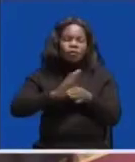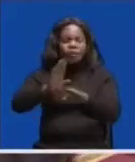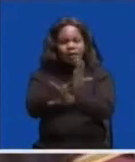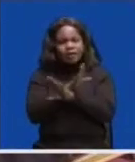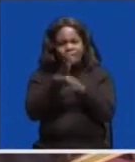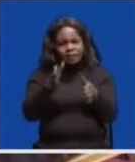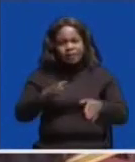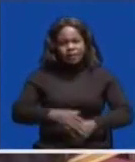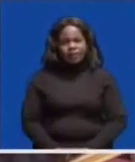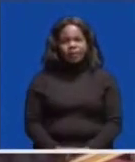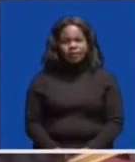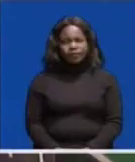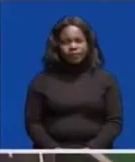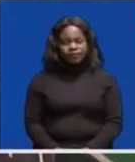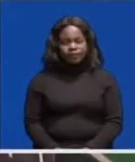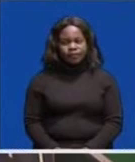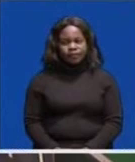might seem like just a brick